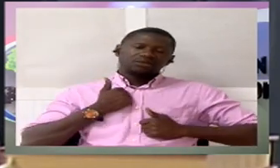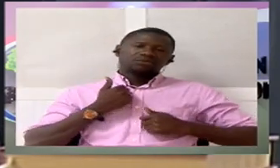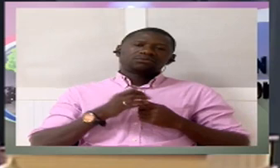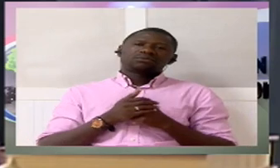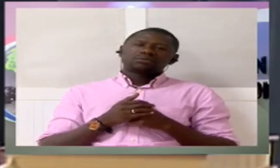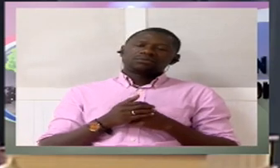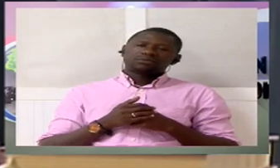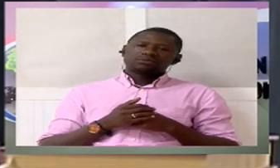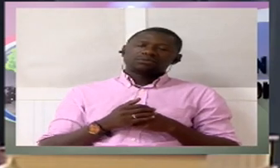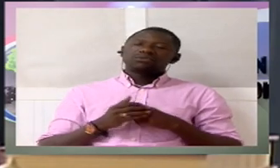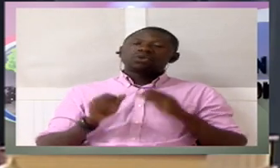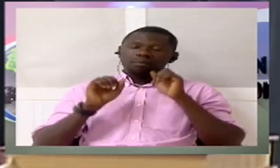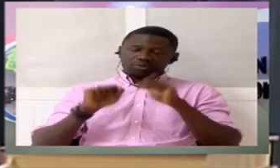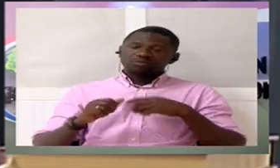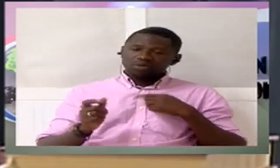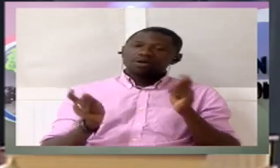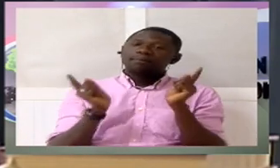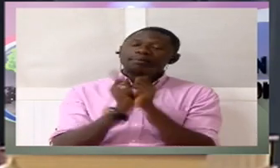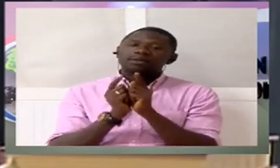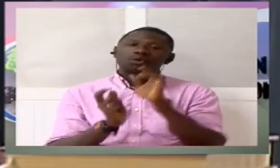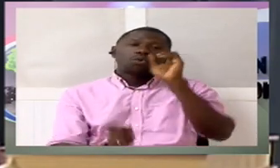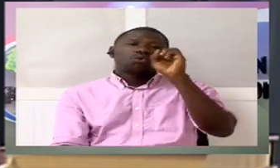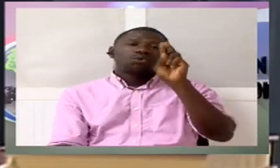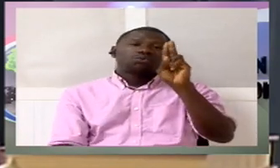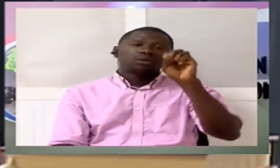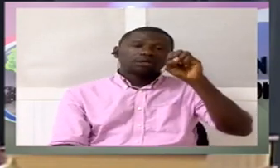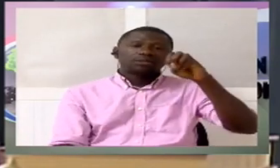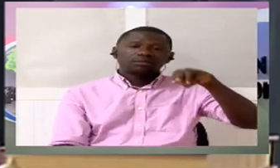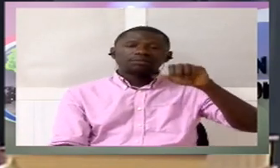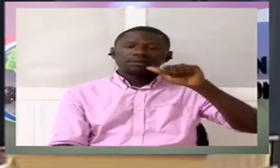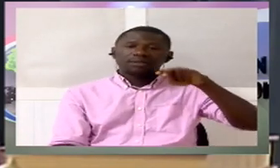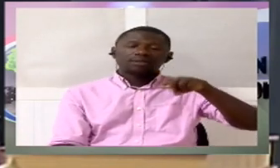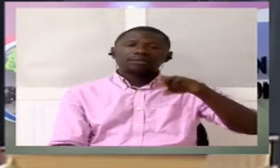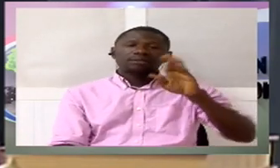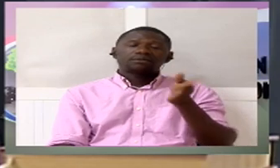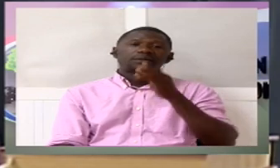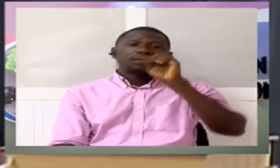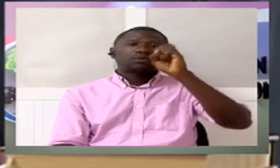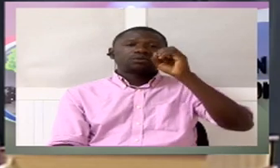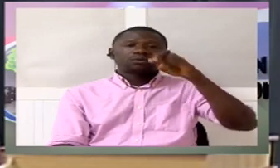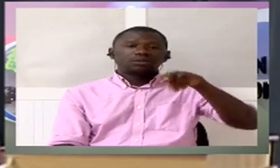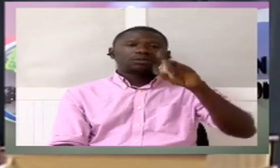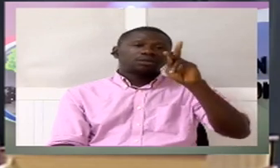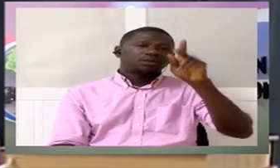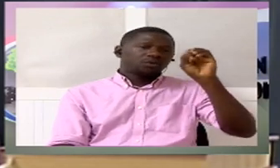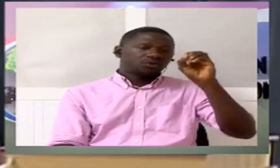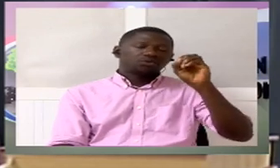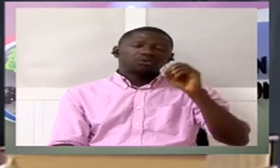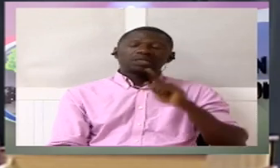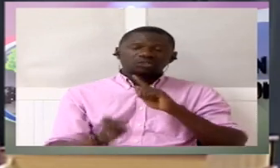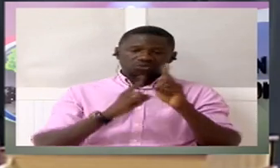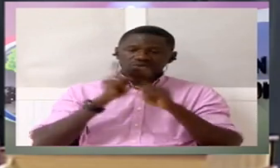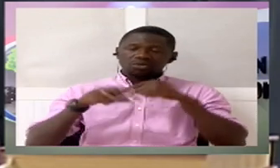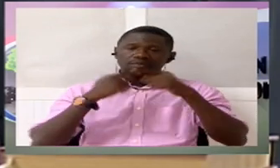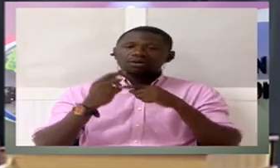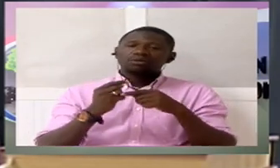Usman Sonko. So that Usman Sonko. Zajino. I could see him. Naye baba la bulaku wakacha. And we